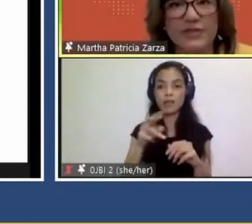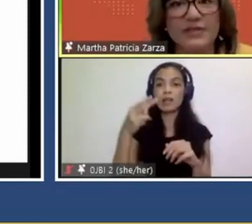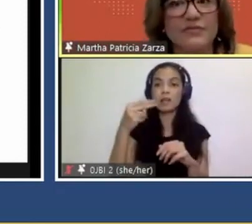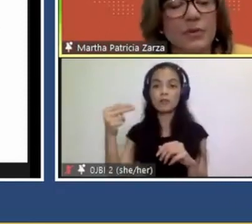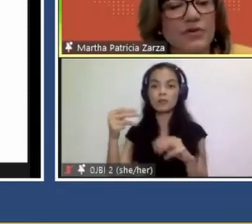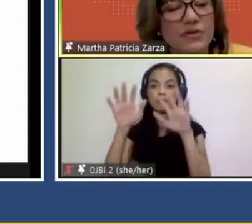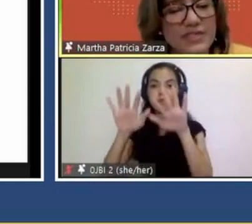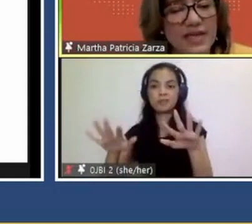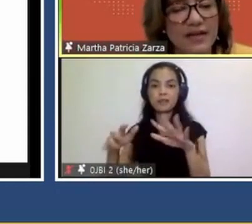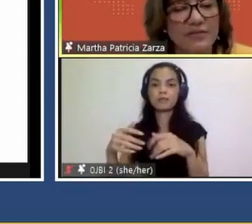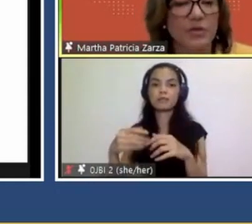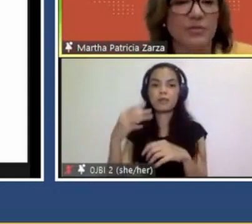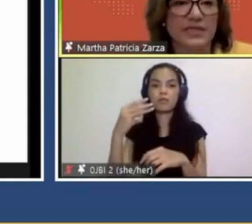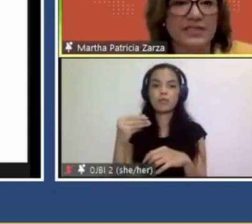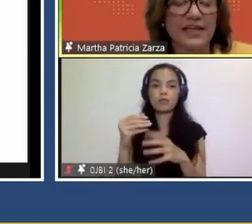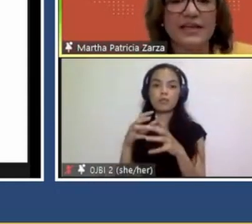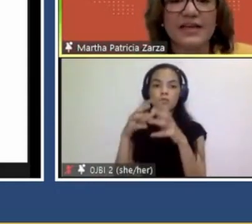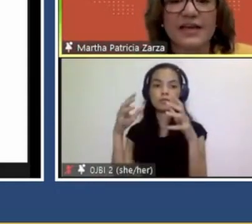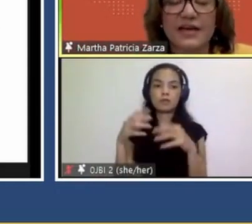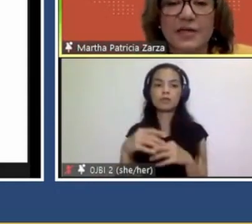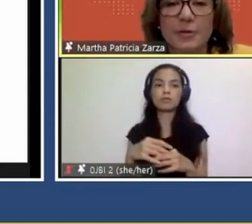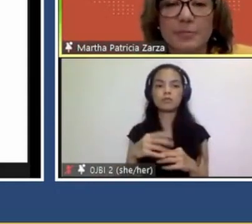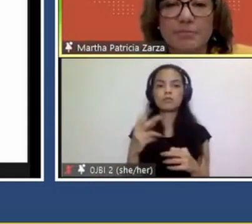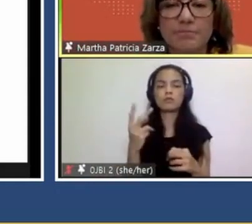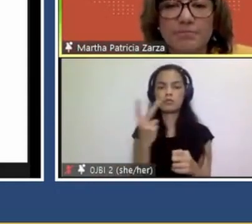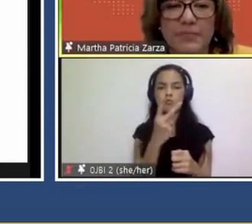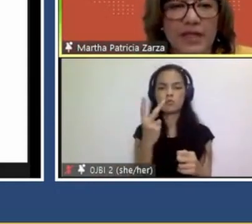both countries are republics.